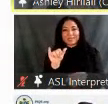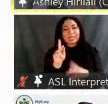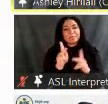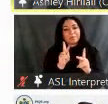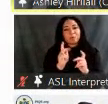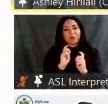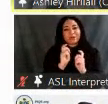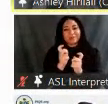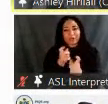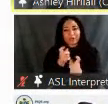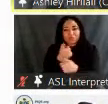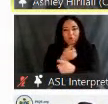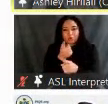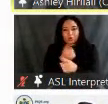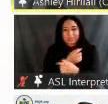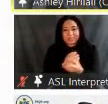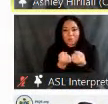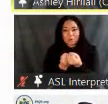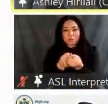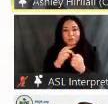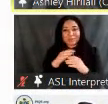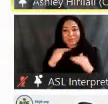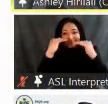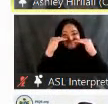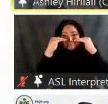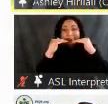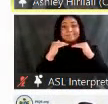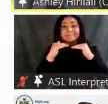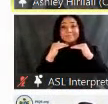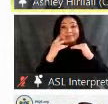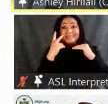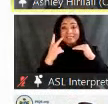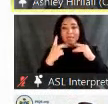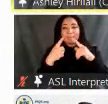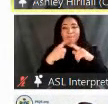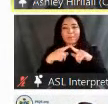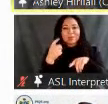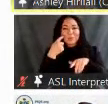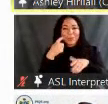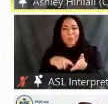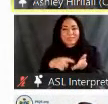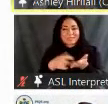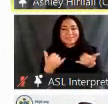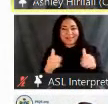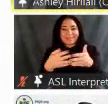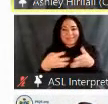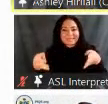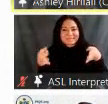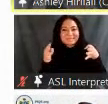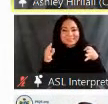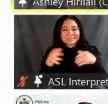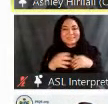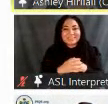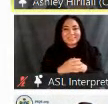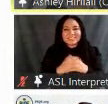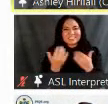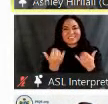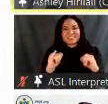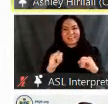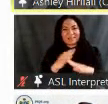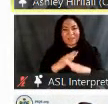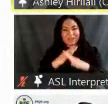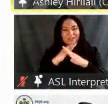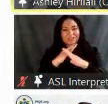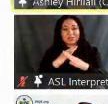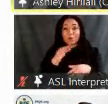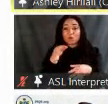that they can see over the fence. However, you'll see that there's still a fence, there's still a barrier in place. And so we can think of justice